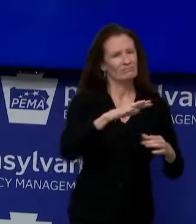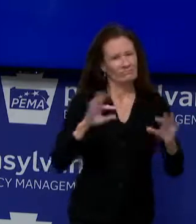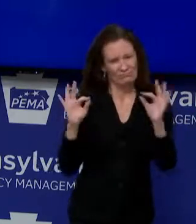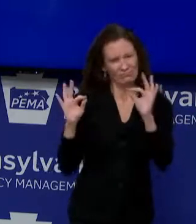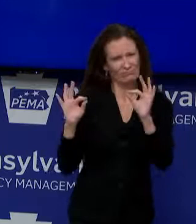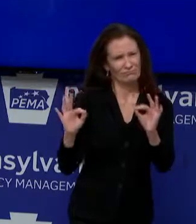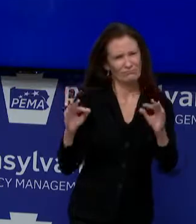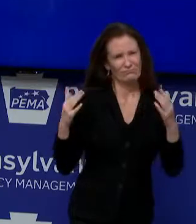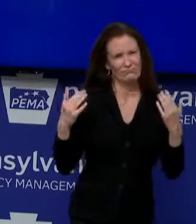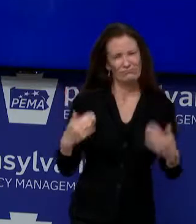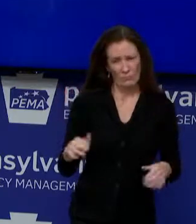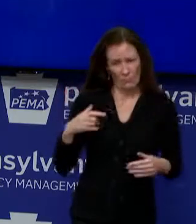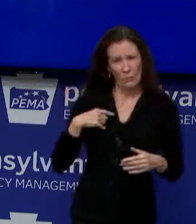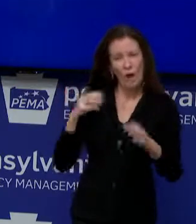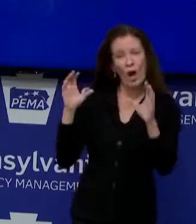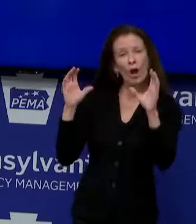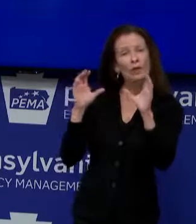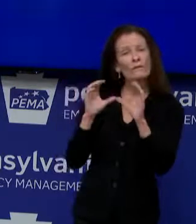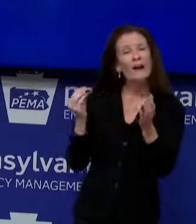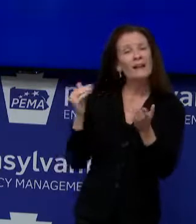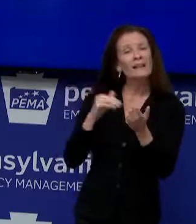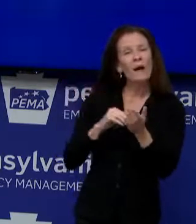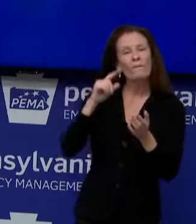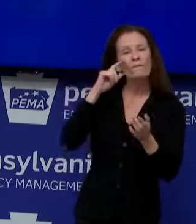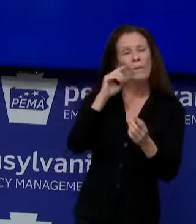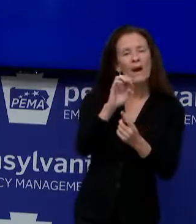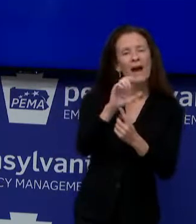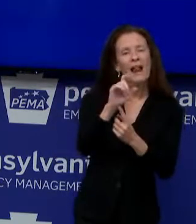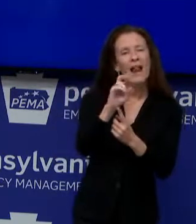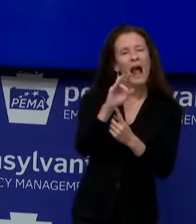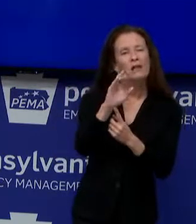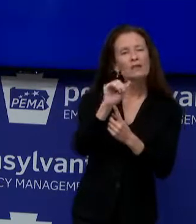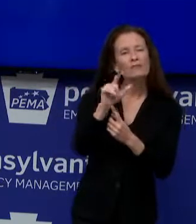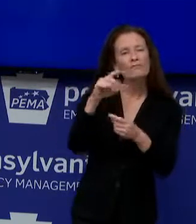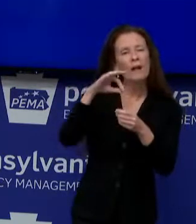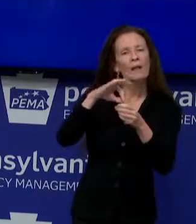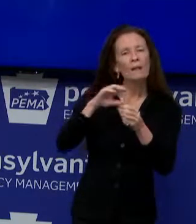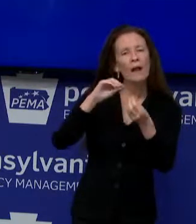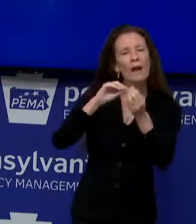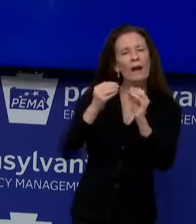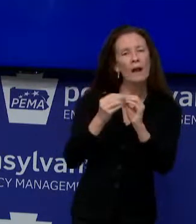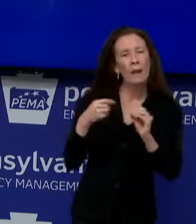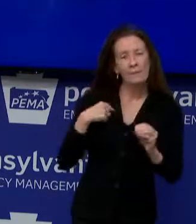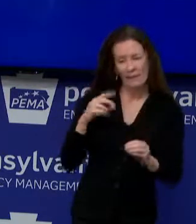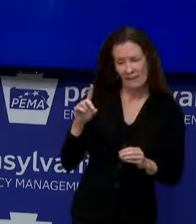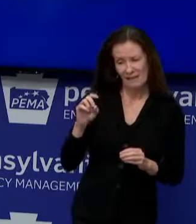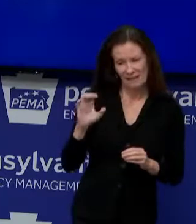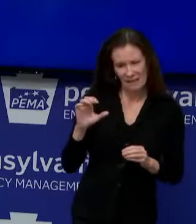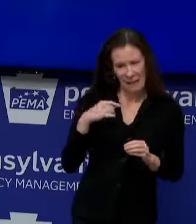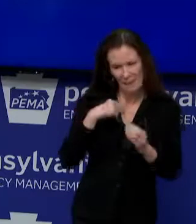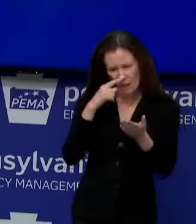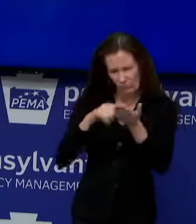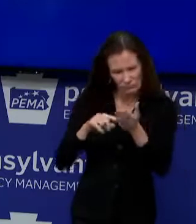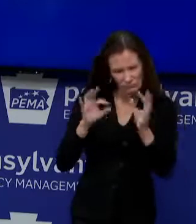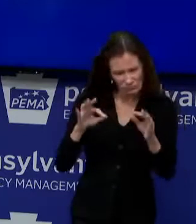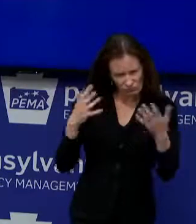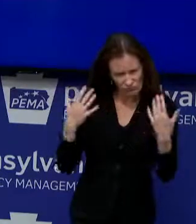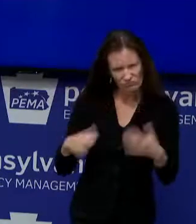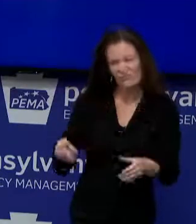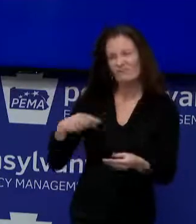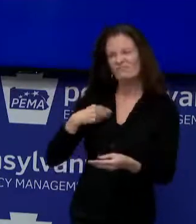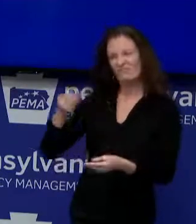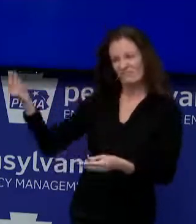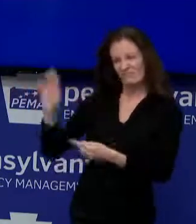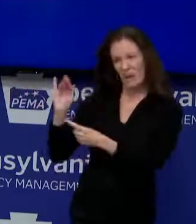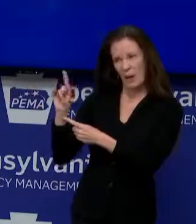again by the Electoral College in December, may be heard and carried out. And now I'd like to introduce Philadelphia Commissioner Al